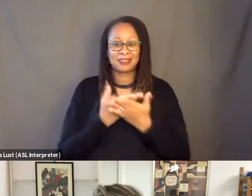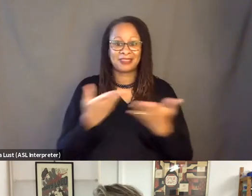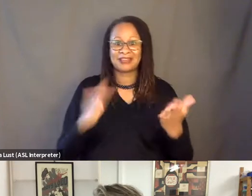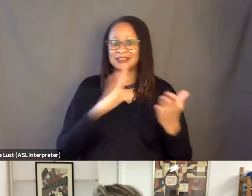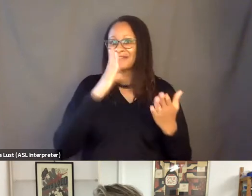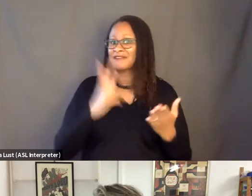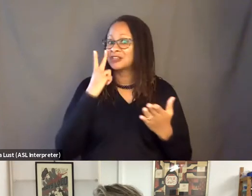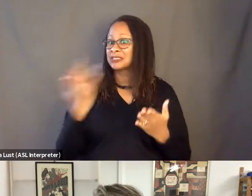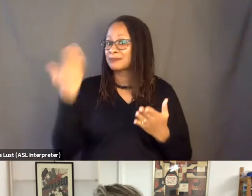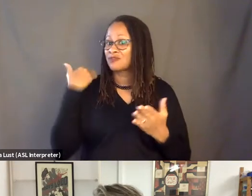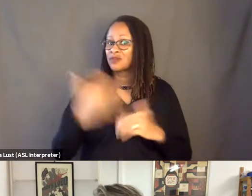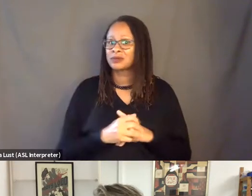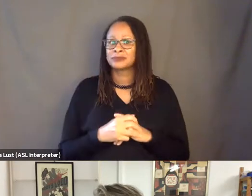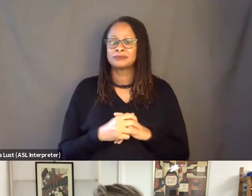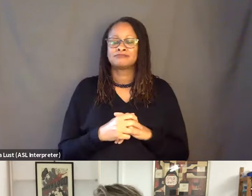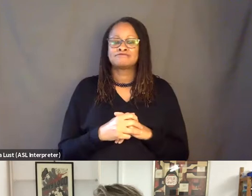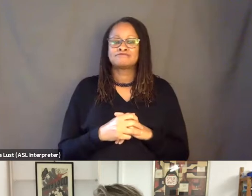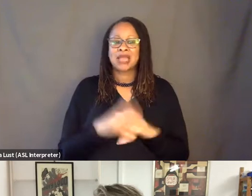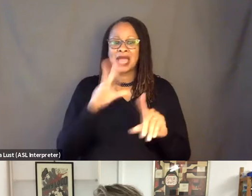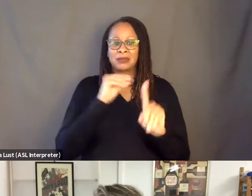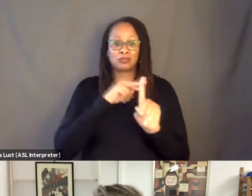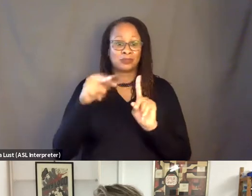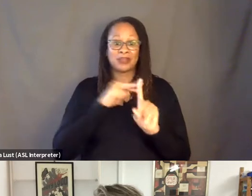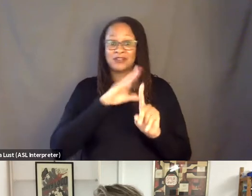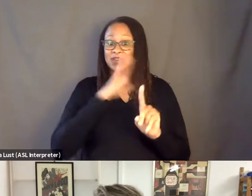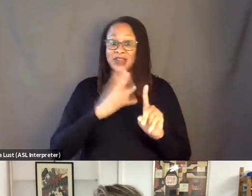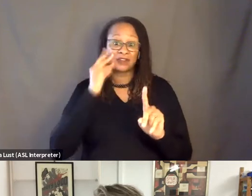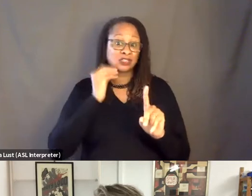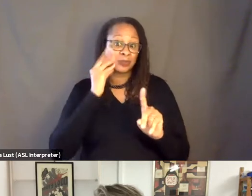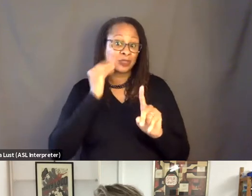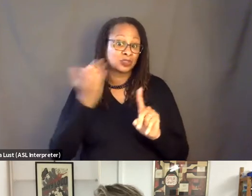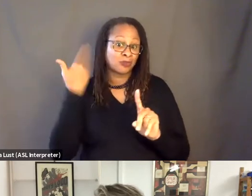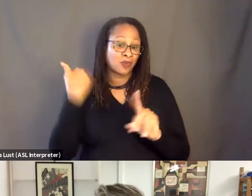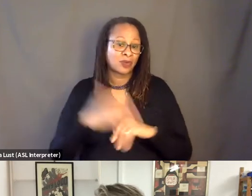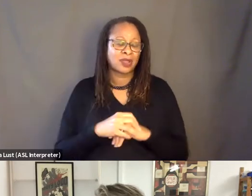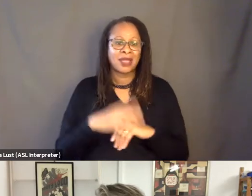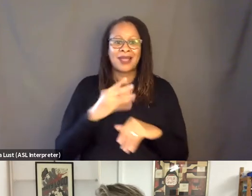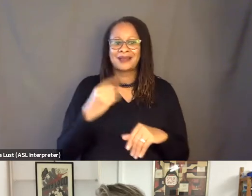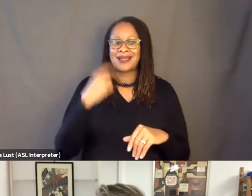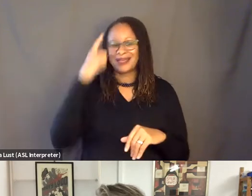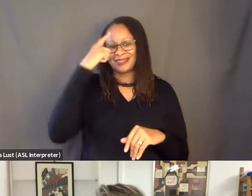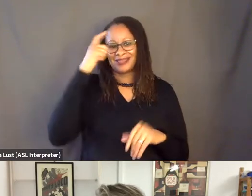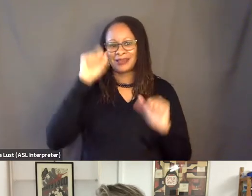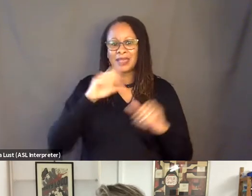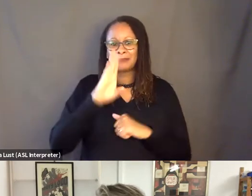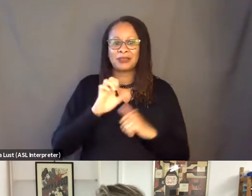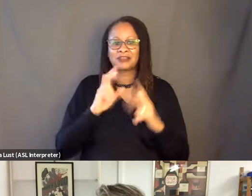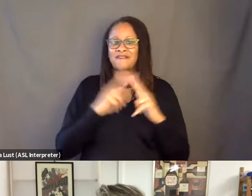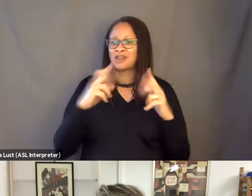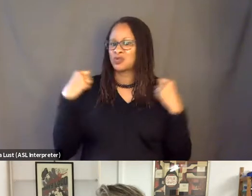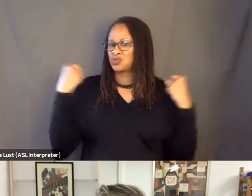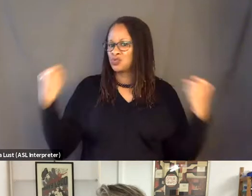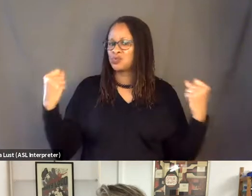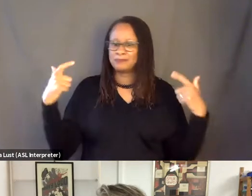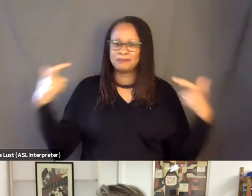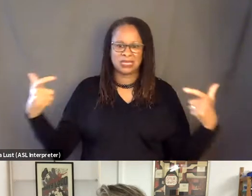never seen before and a point of view that they've never experienced before. And I just think it could be quite huge.